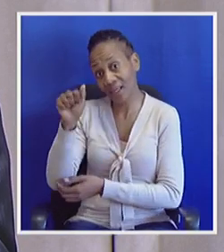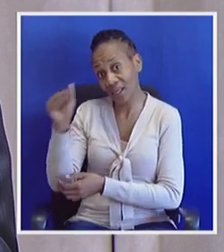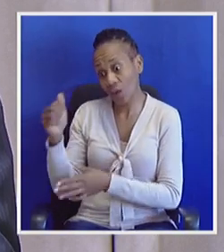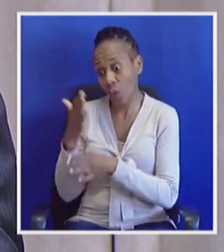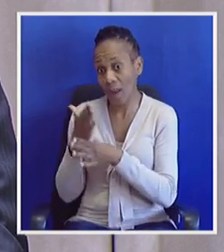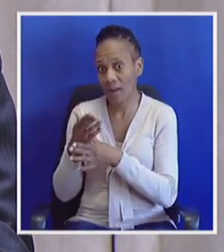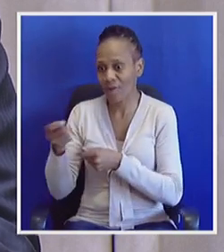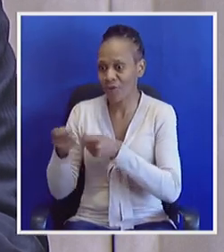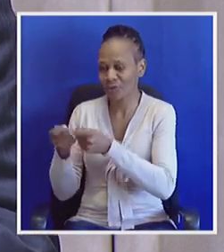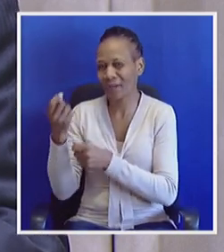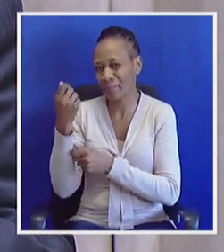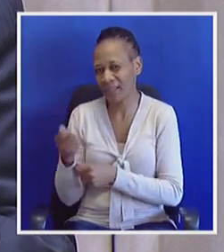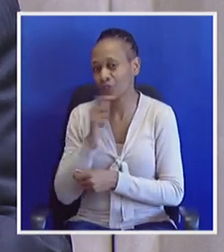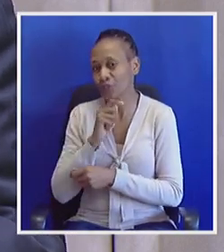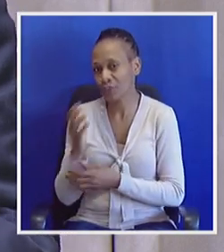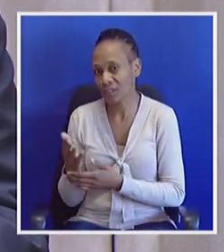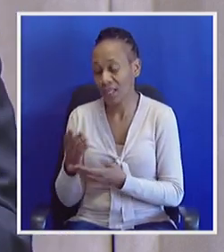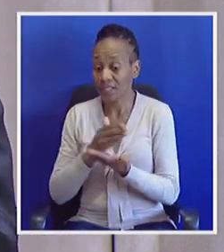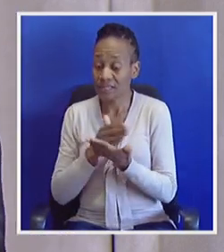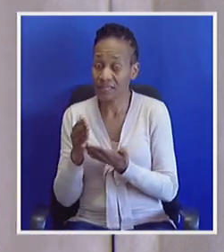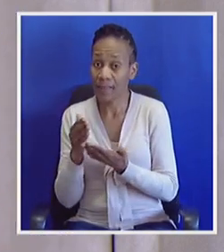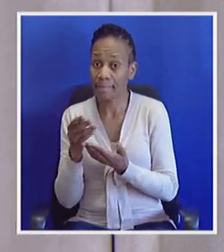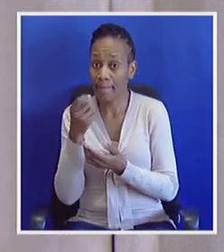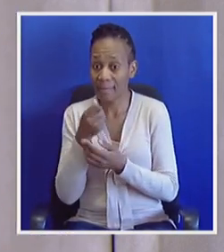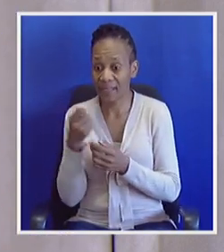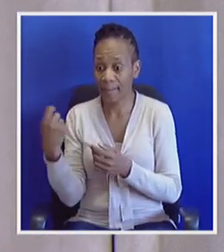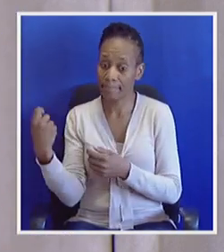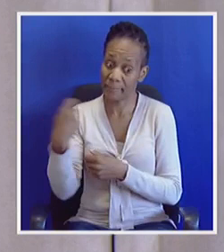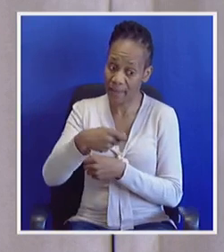capital and repay some of the maturing debt.